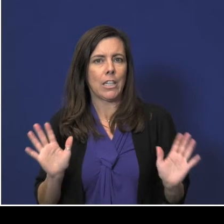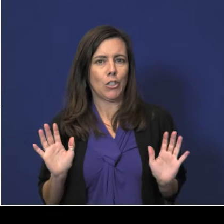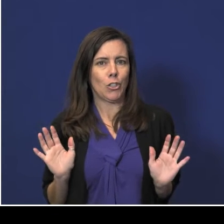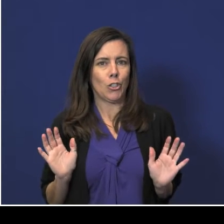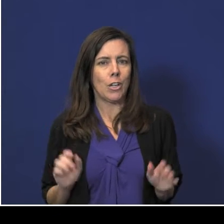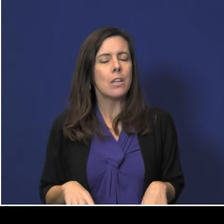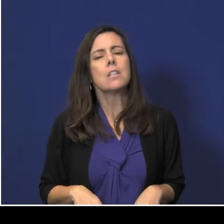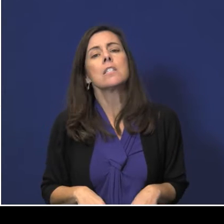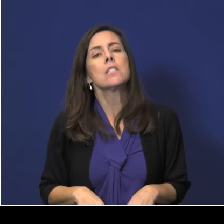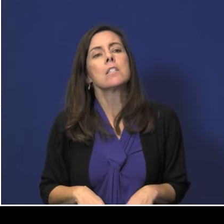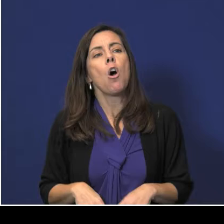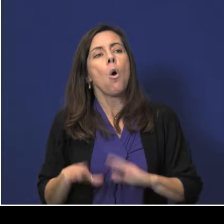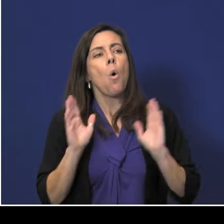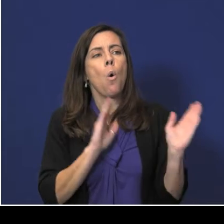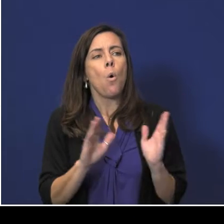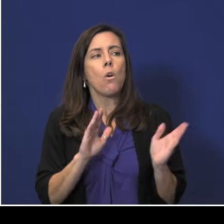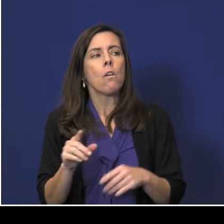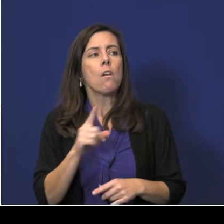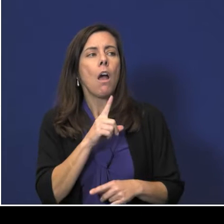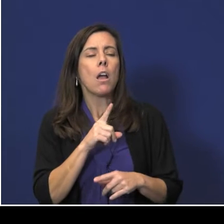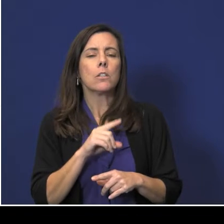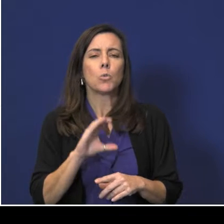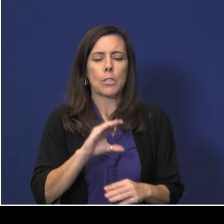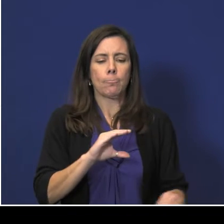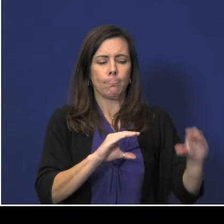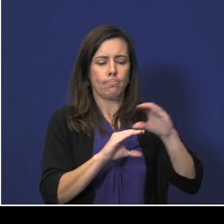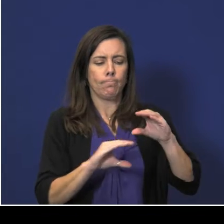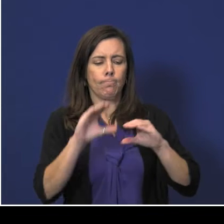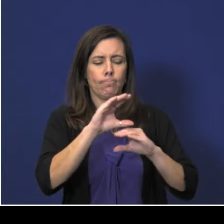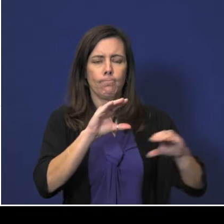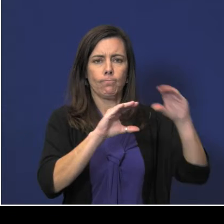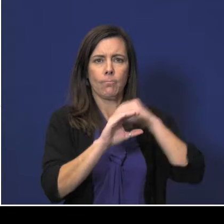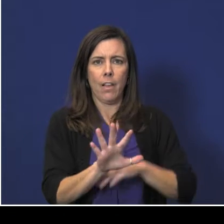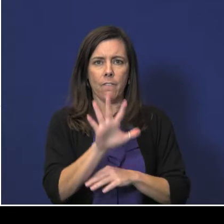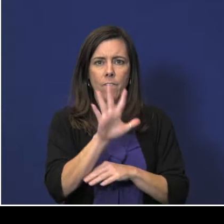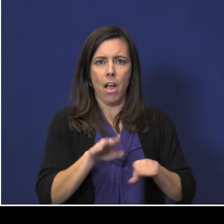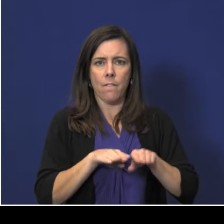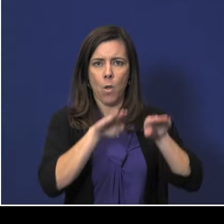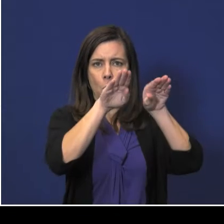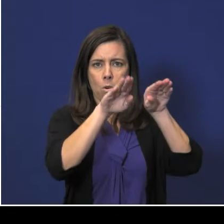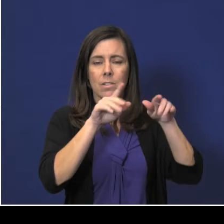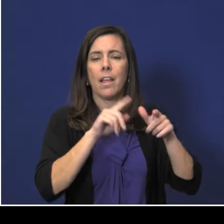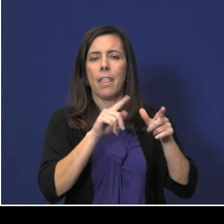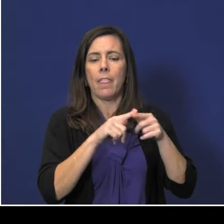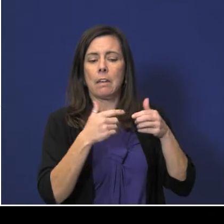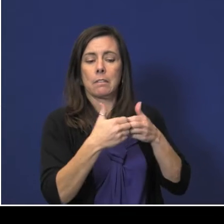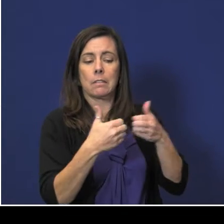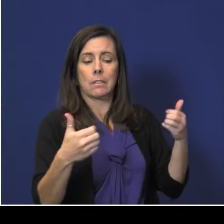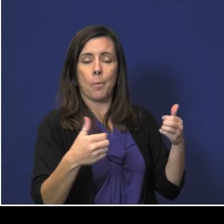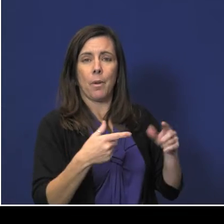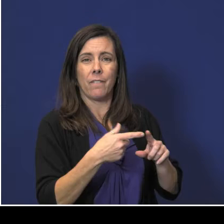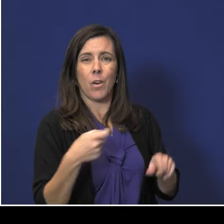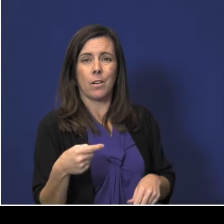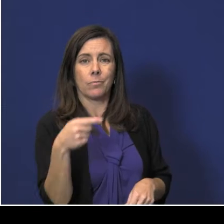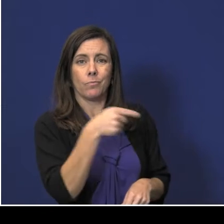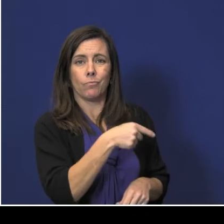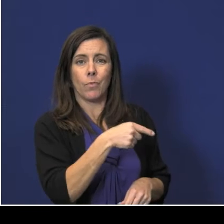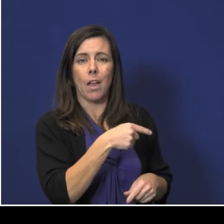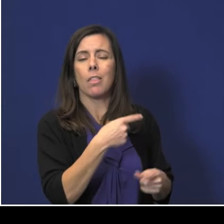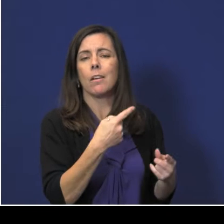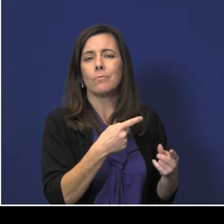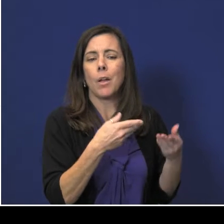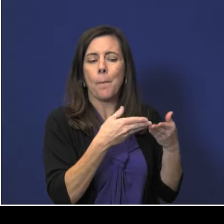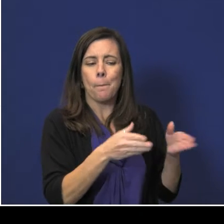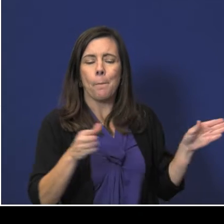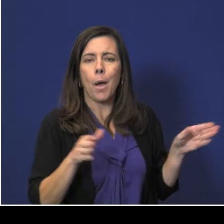So in terms of organization, we stacked the 5 floors in the office tower and separated them from what we call the public area, which